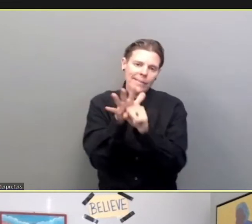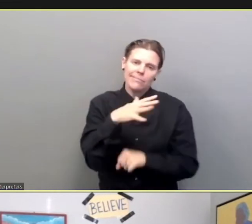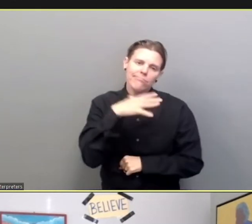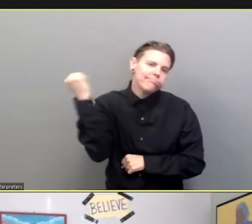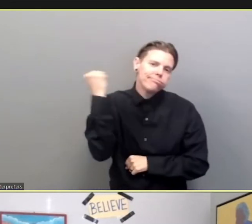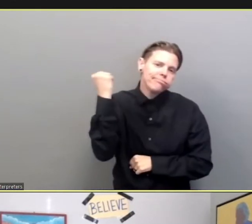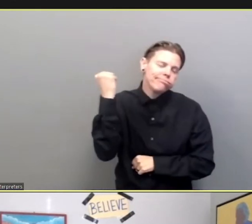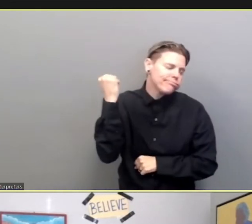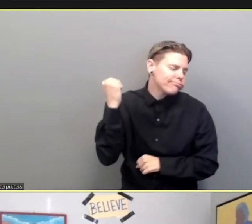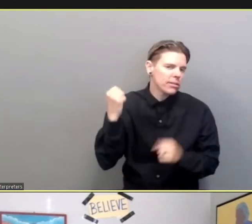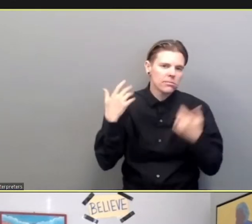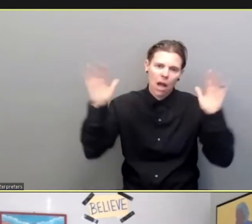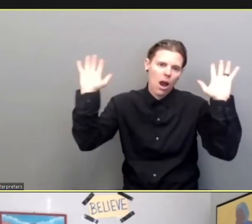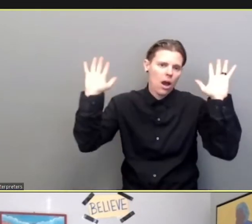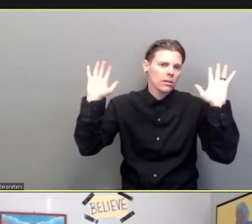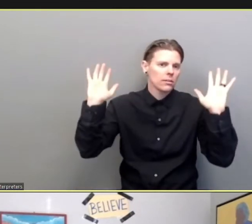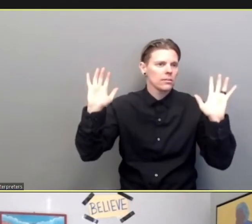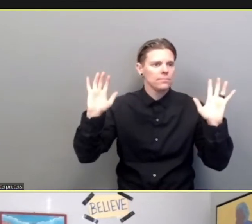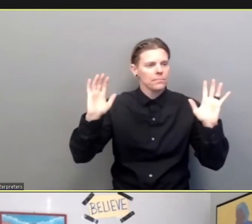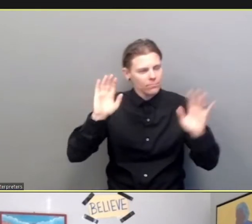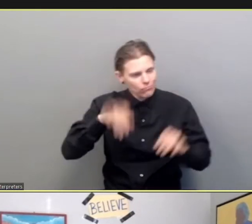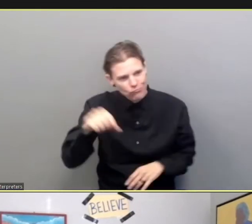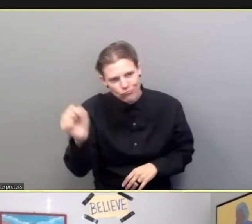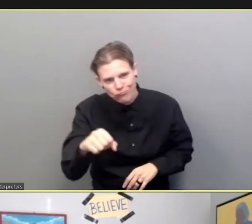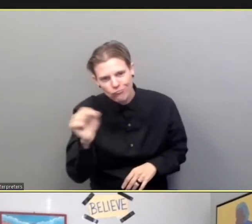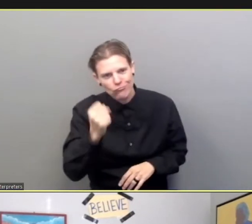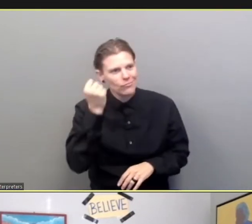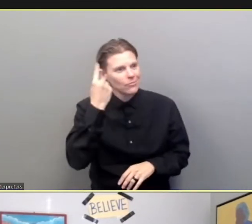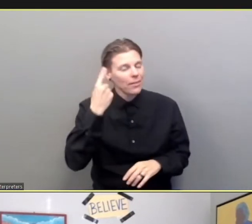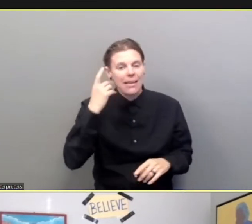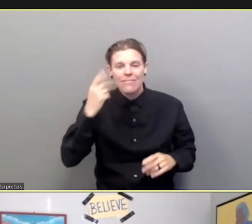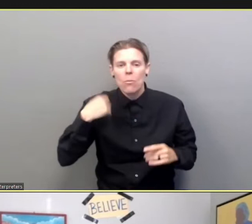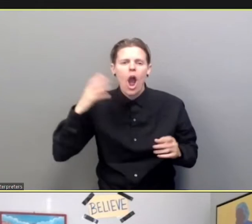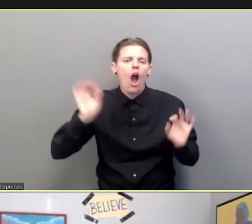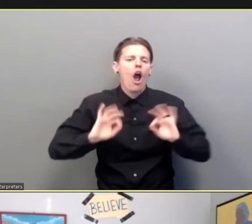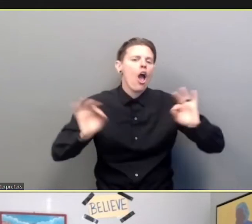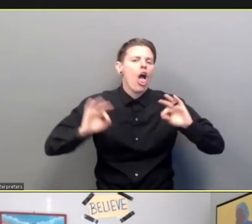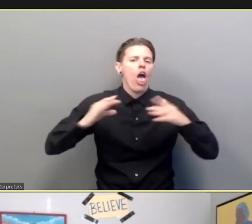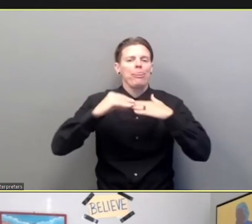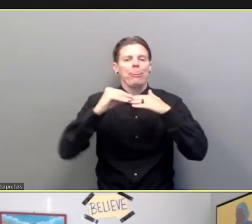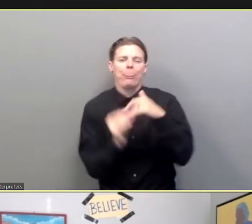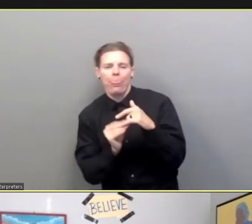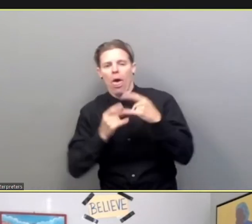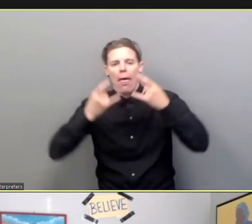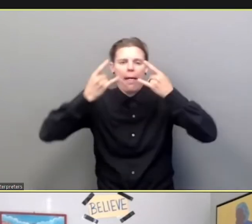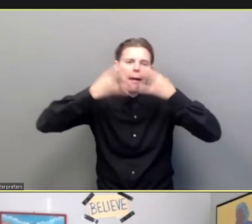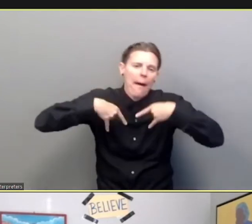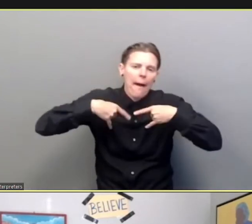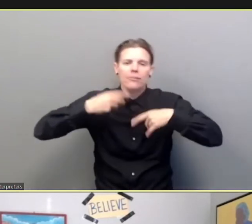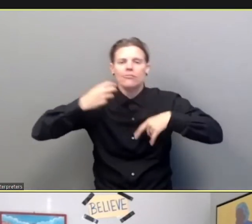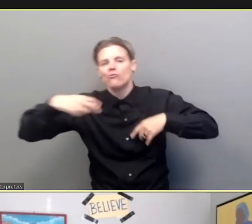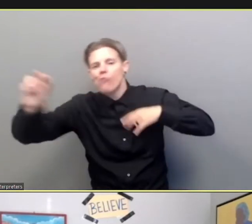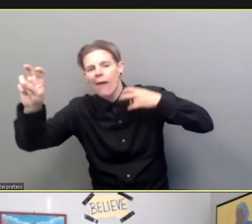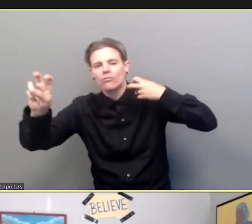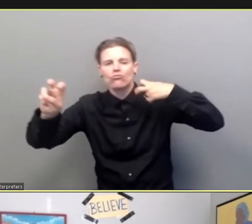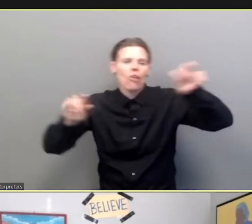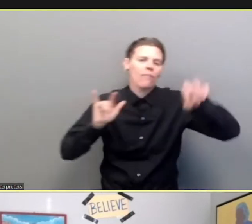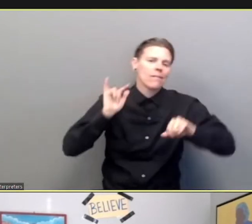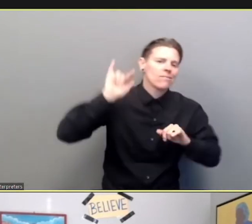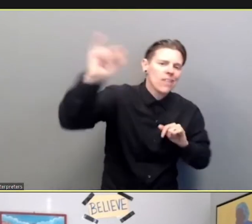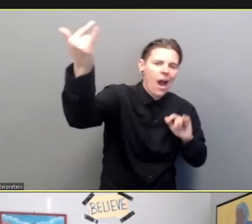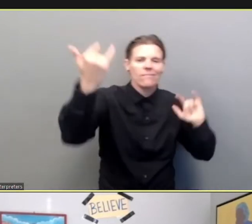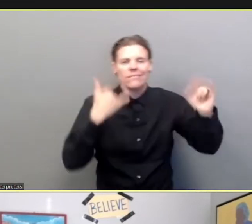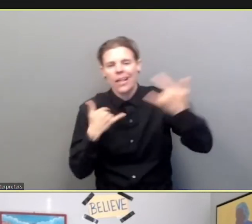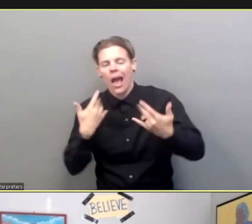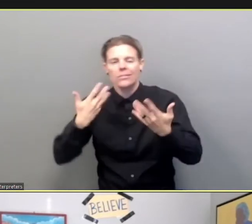opportunities for the virus to transmit. Folks are getting together, they're gathering, they're traveling, etc. And then when you put that together with